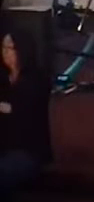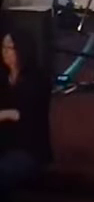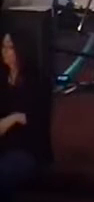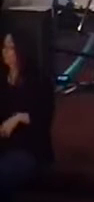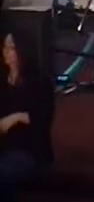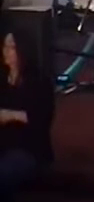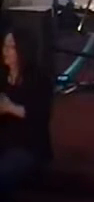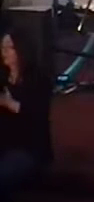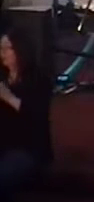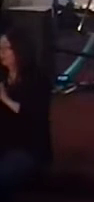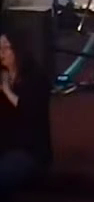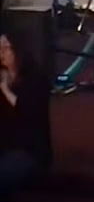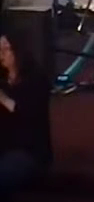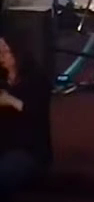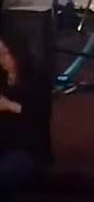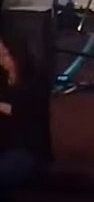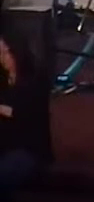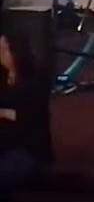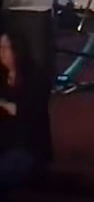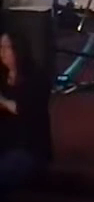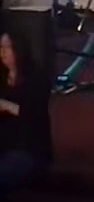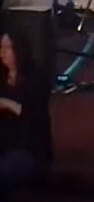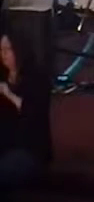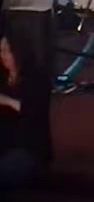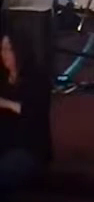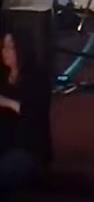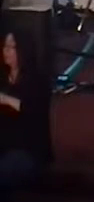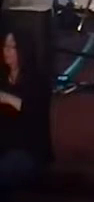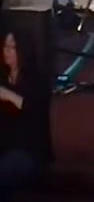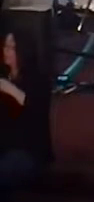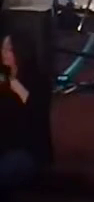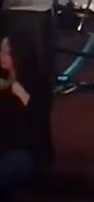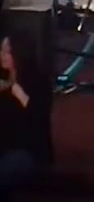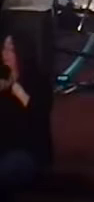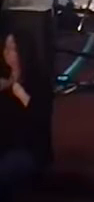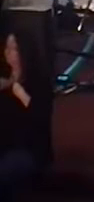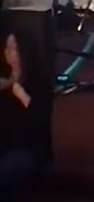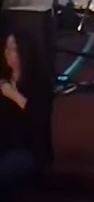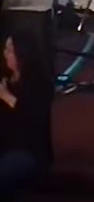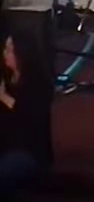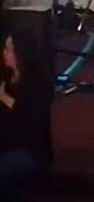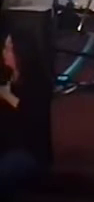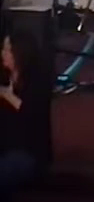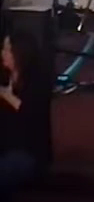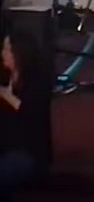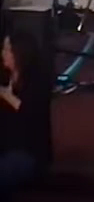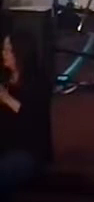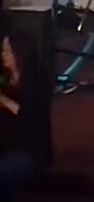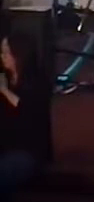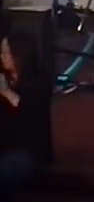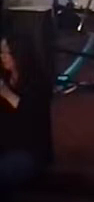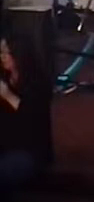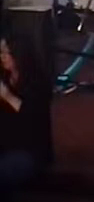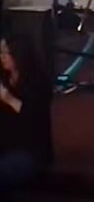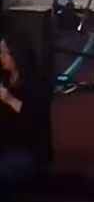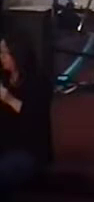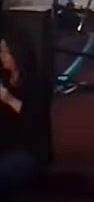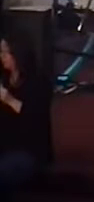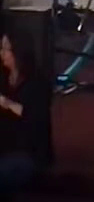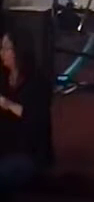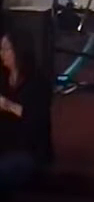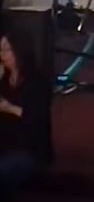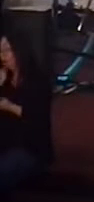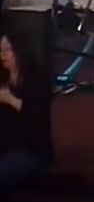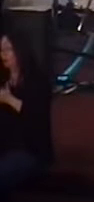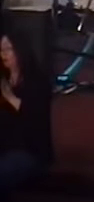to communicate in such a way that people can handle it, right? How would you want it communicated to you? Is probably a good